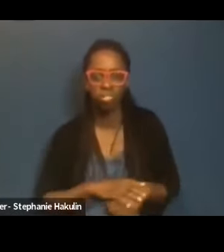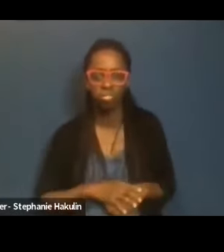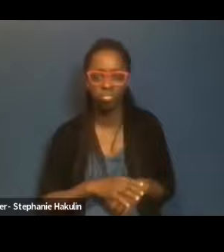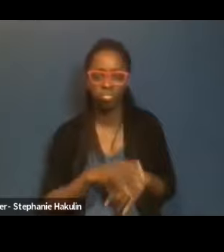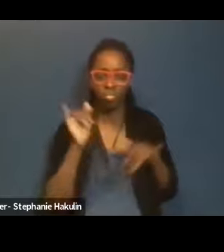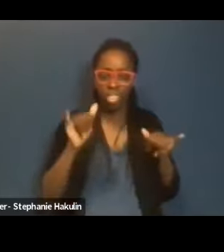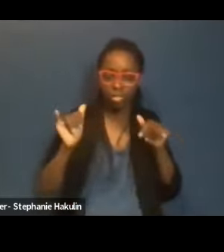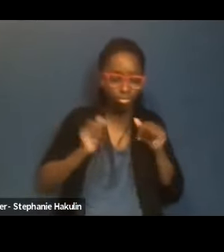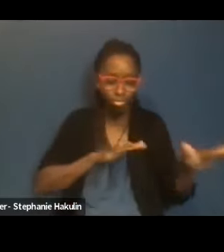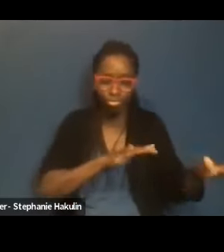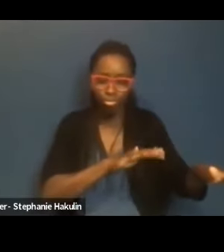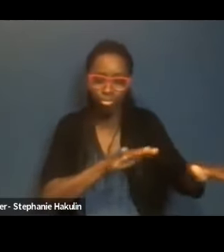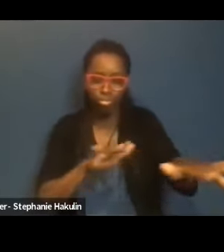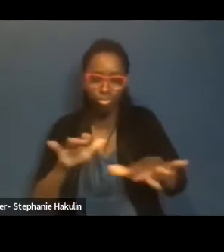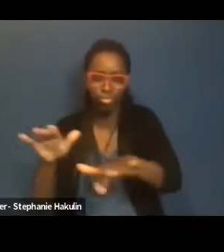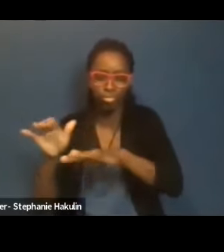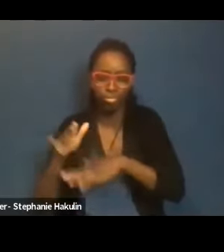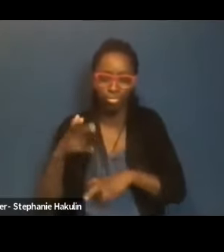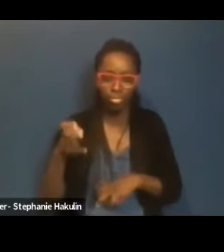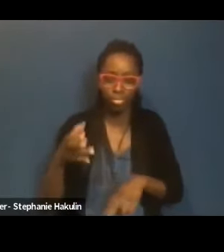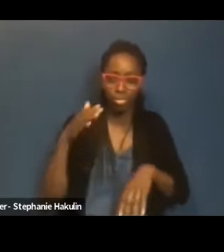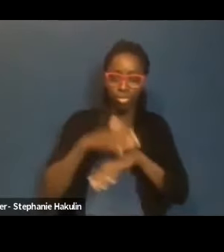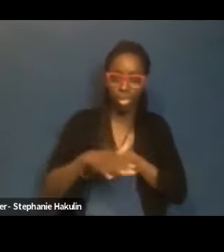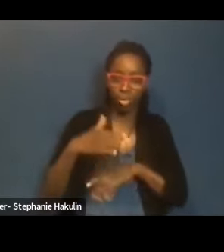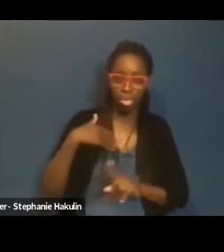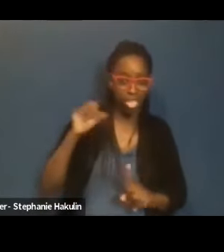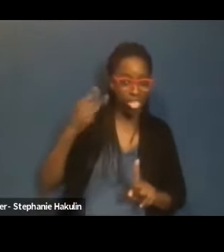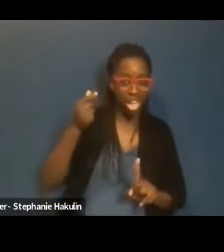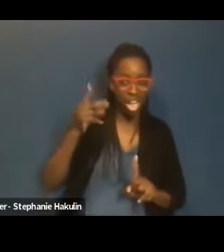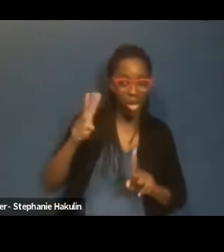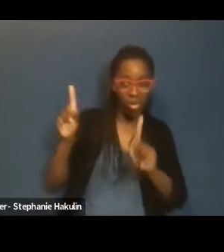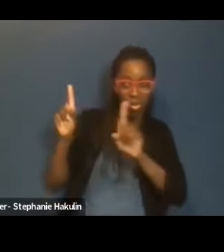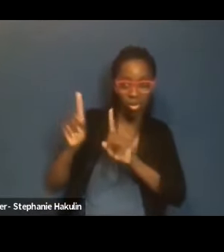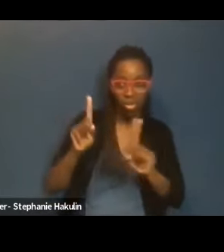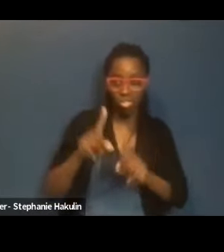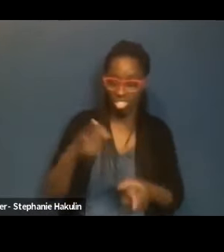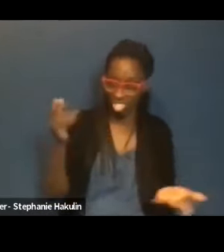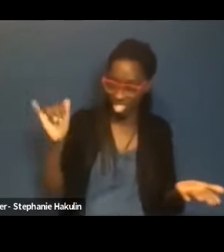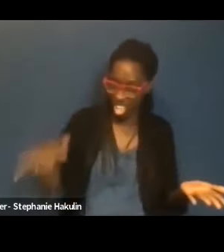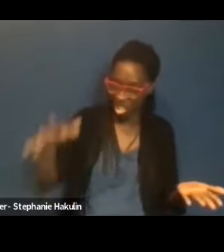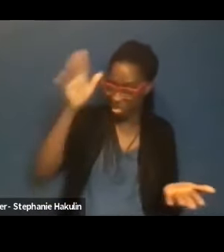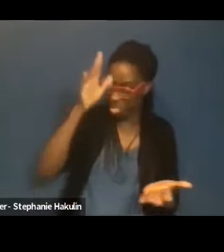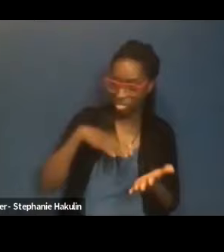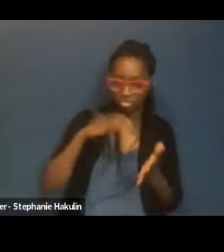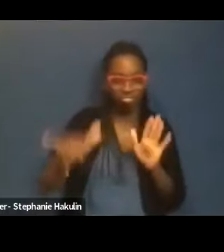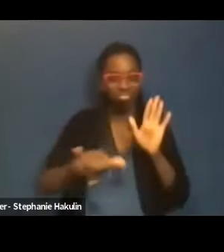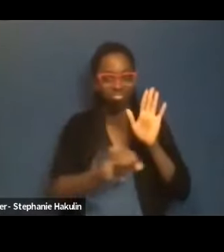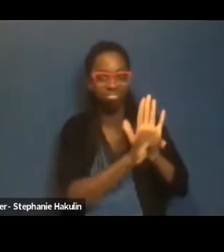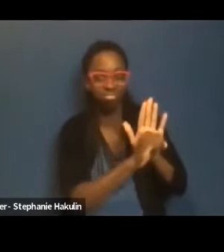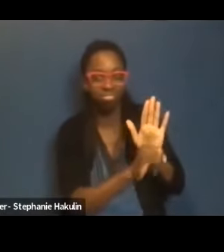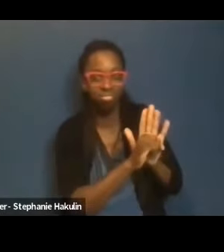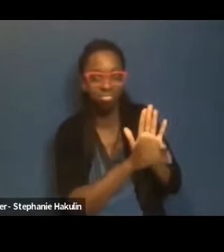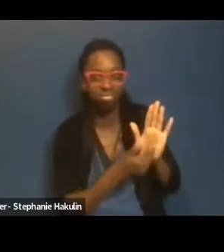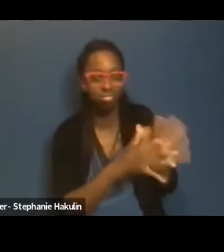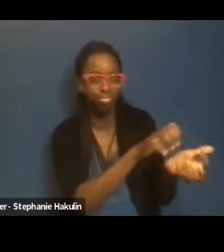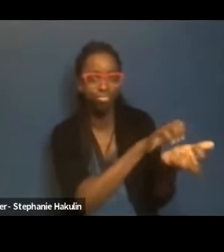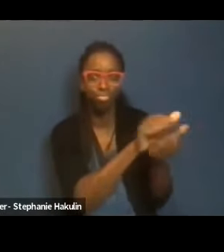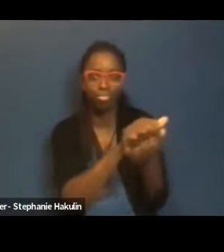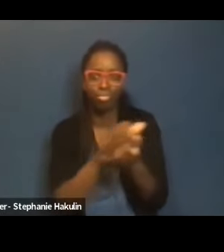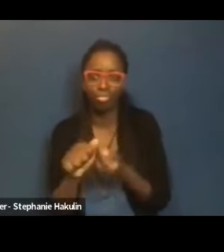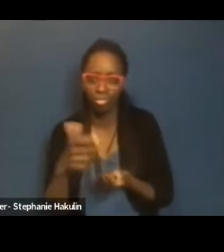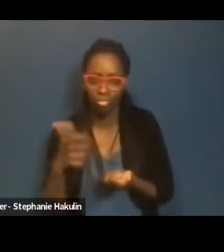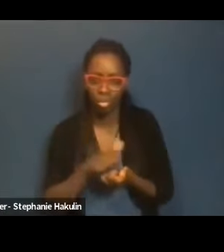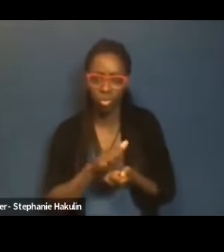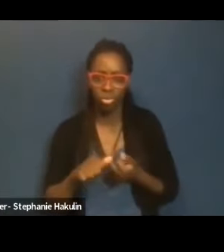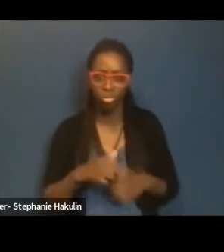manhood reveals and destroys, how it soaks the solitude of these walls. Do not test